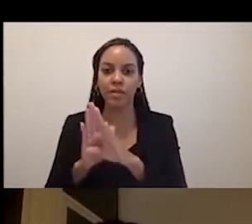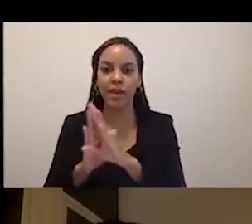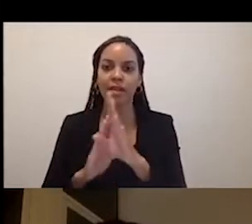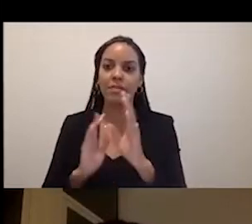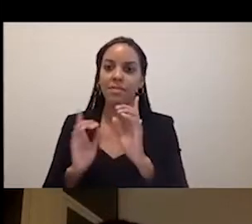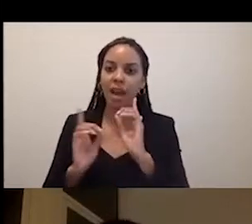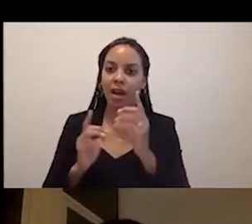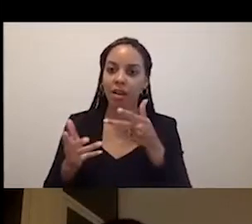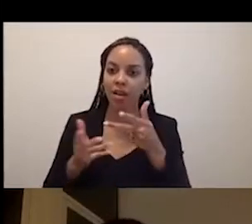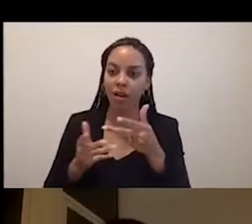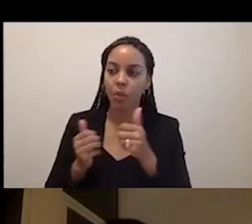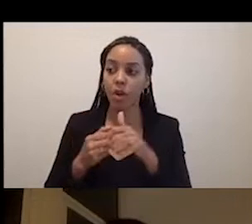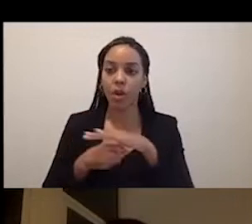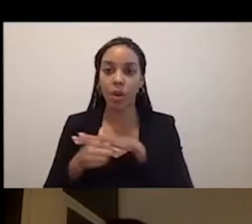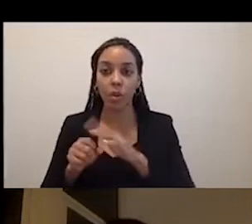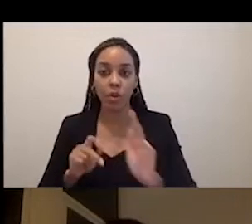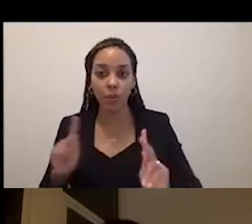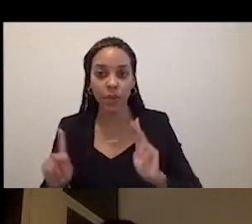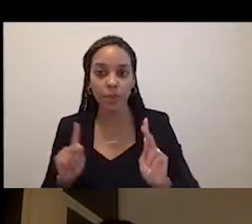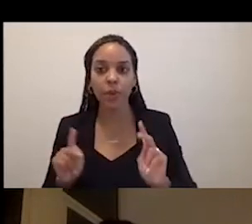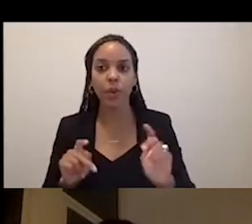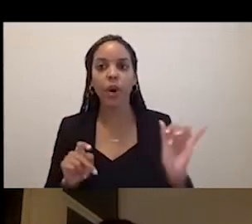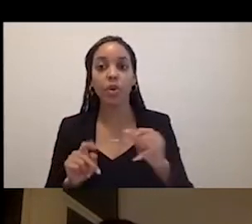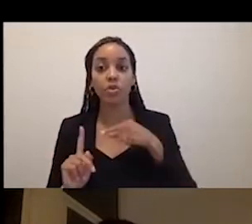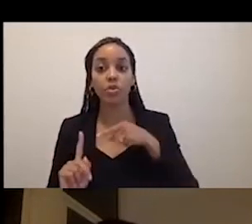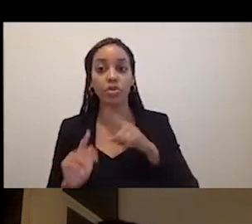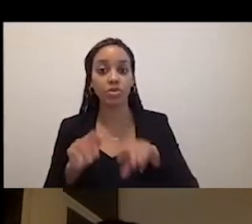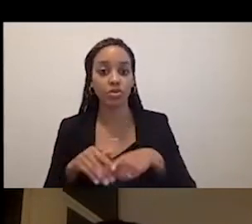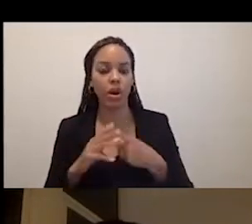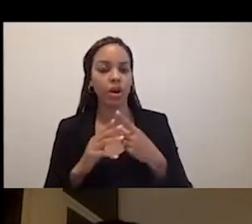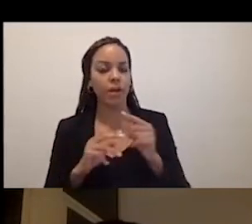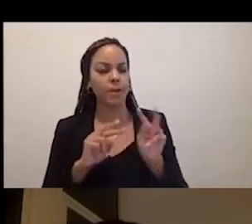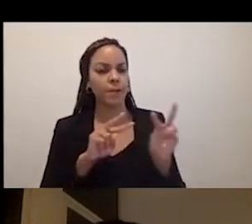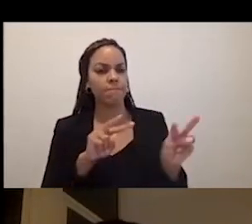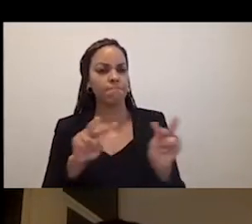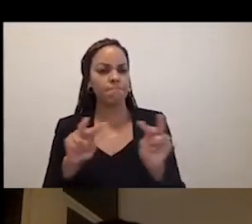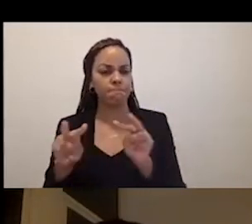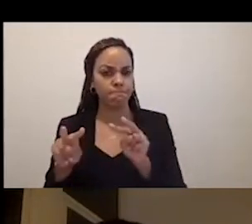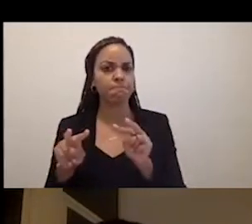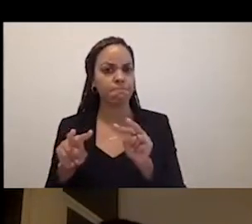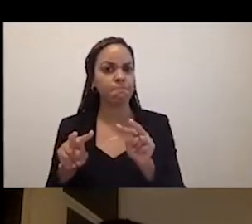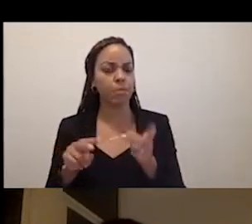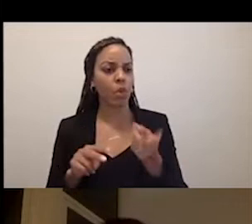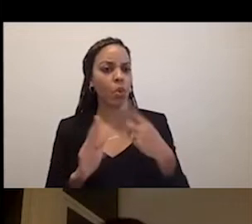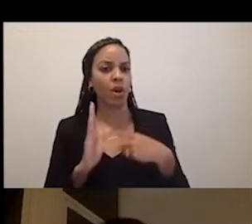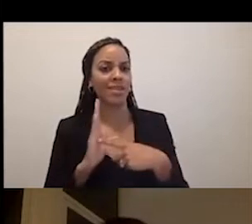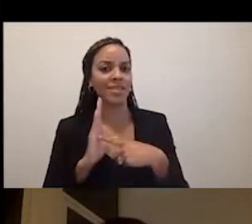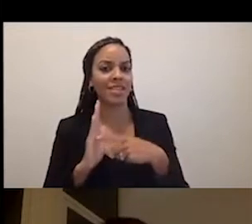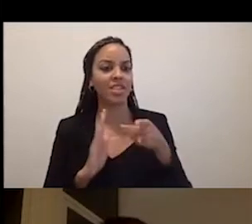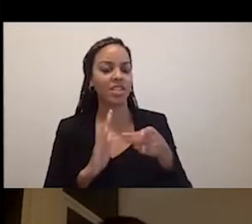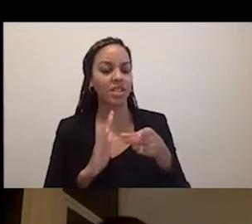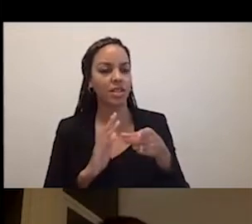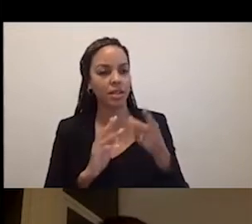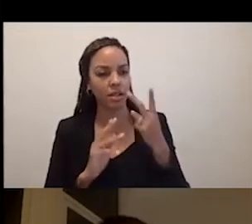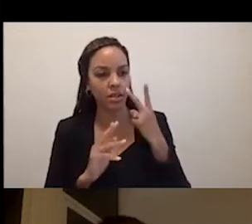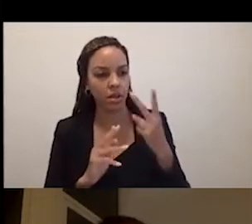but also she started to look at one instance where she came across an